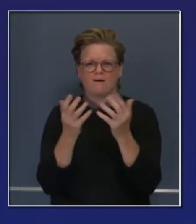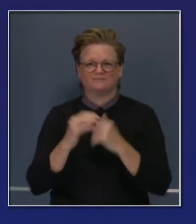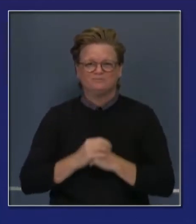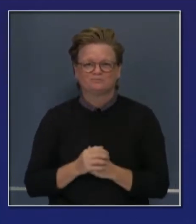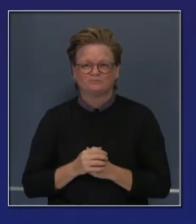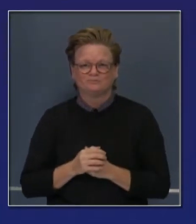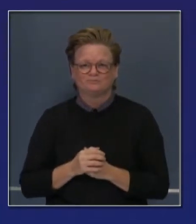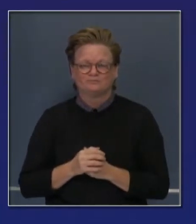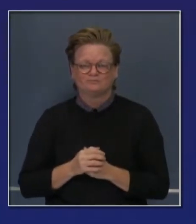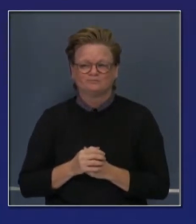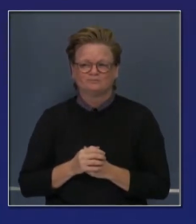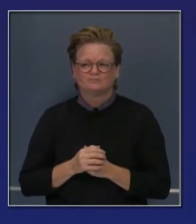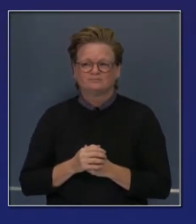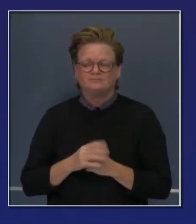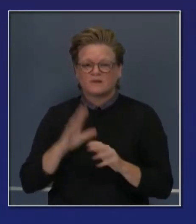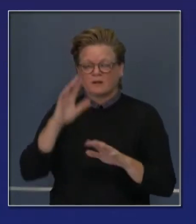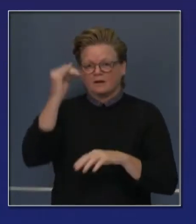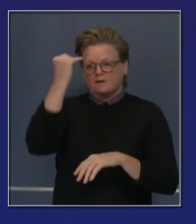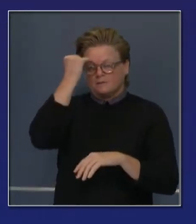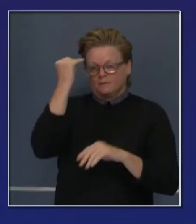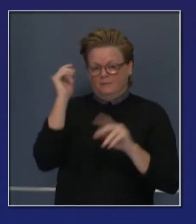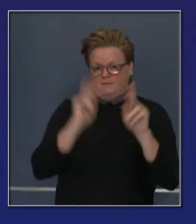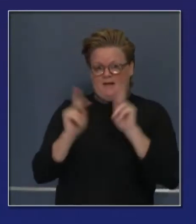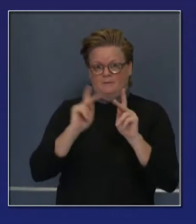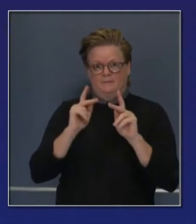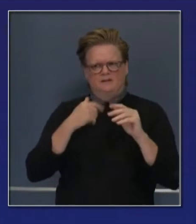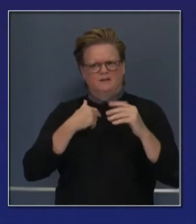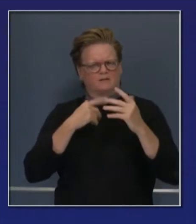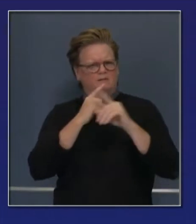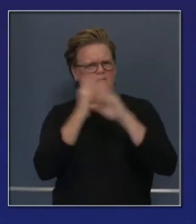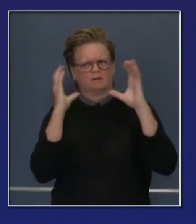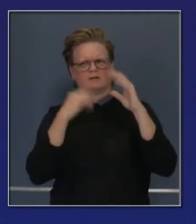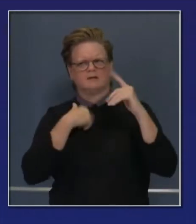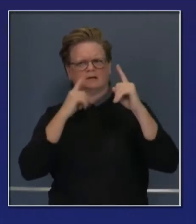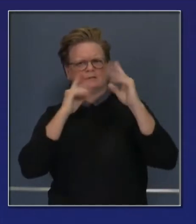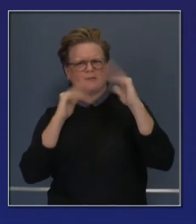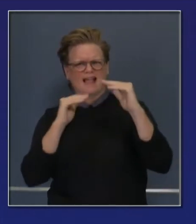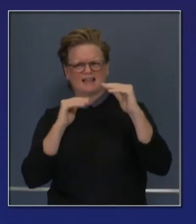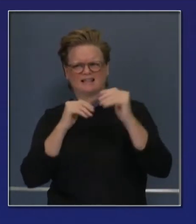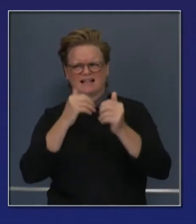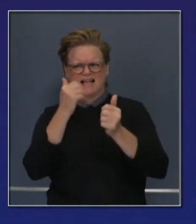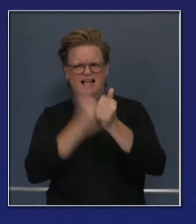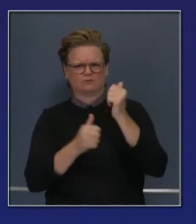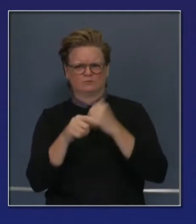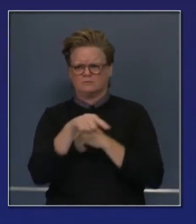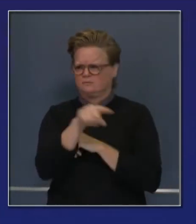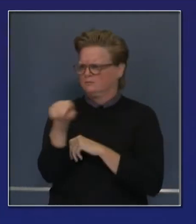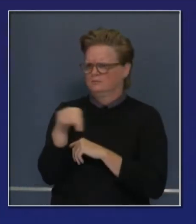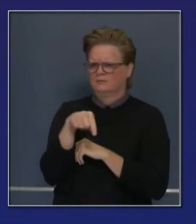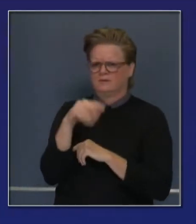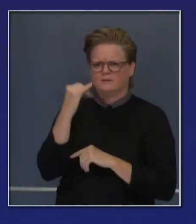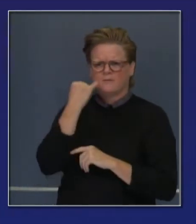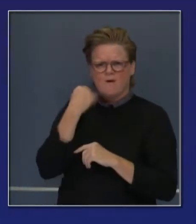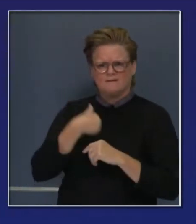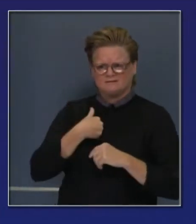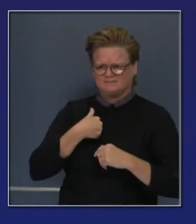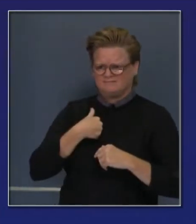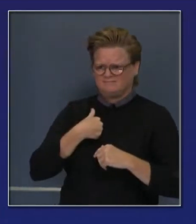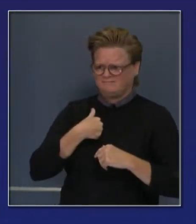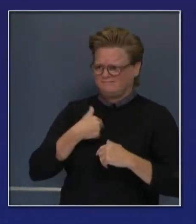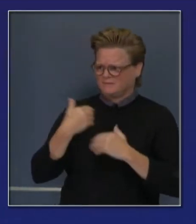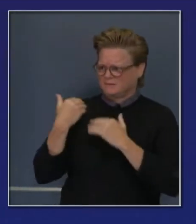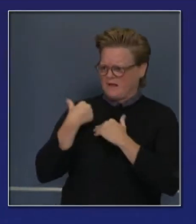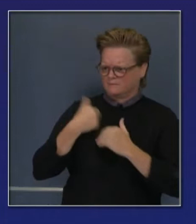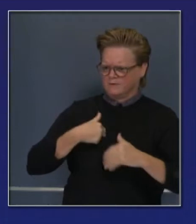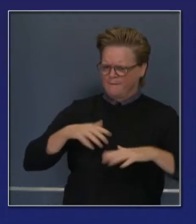group cohorting, the expectations, rather, we have in terms of individual and group behavior. But let me quickly go through